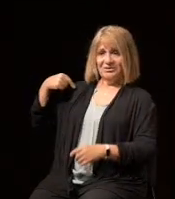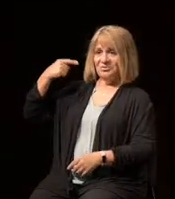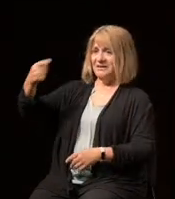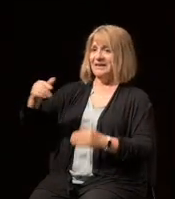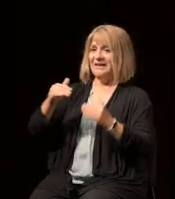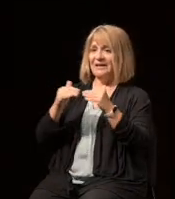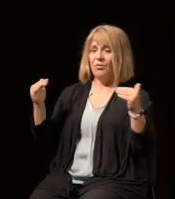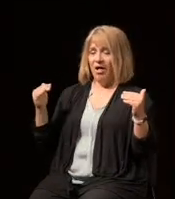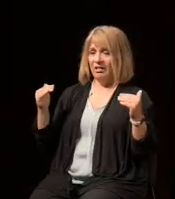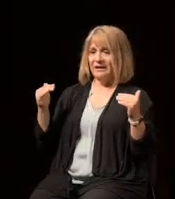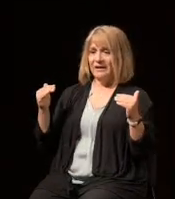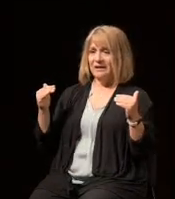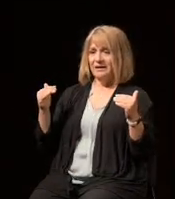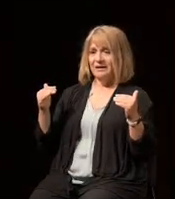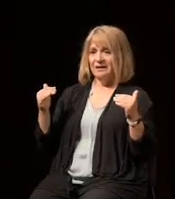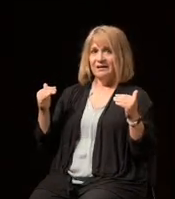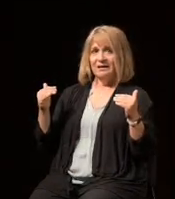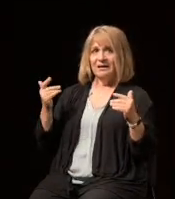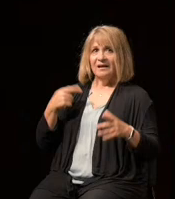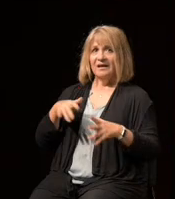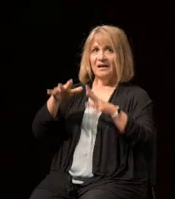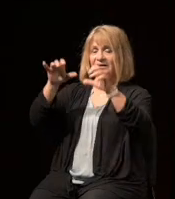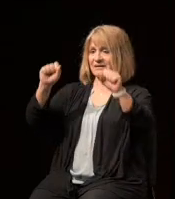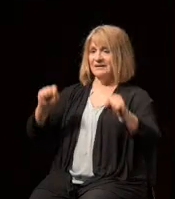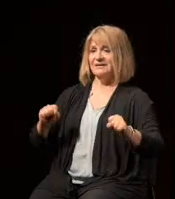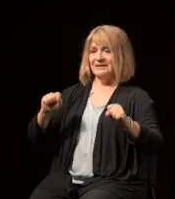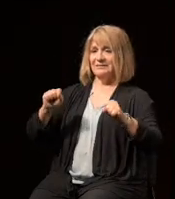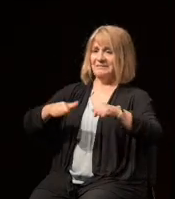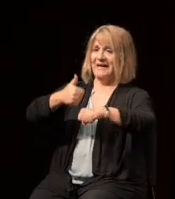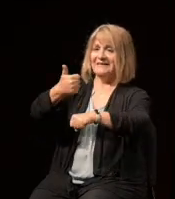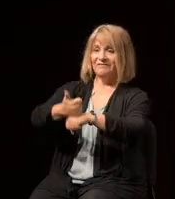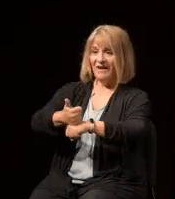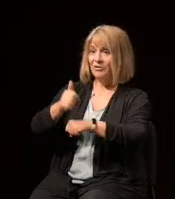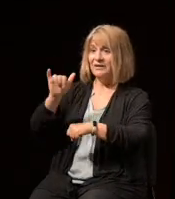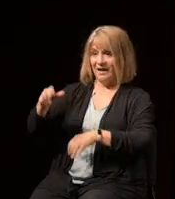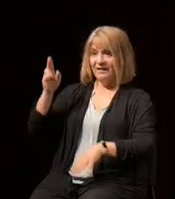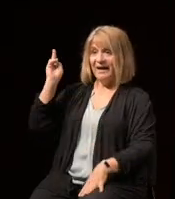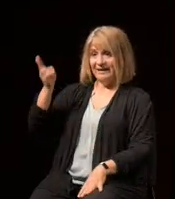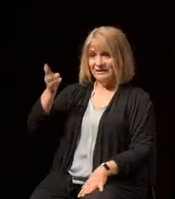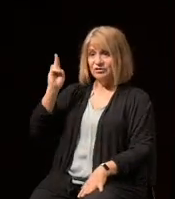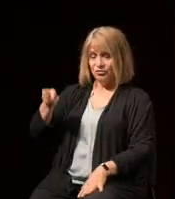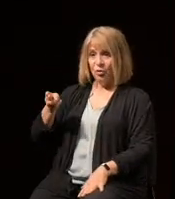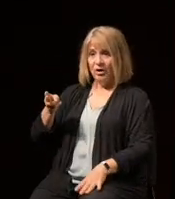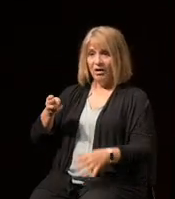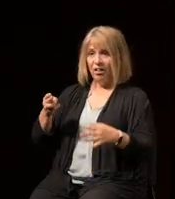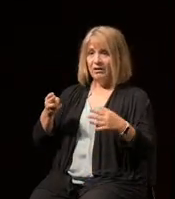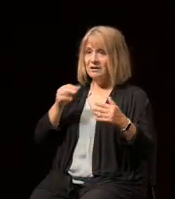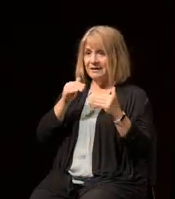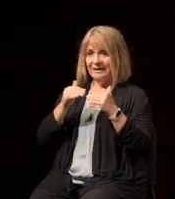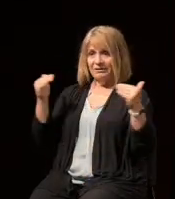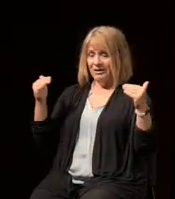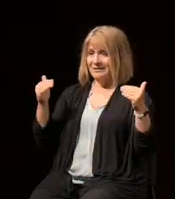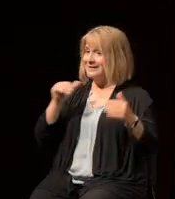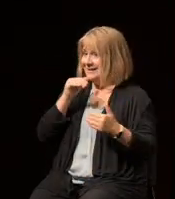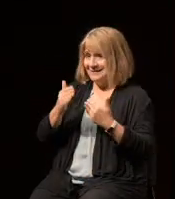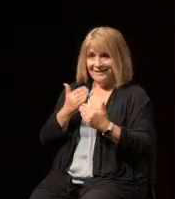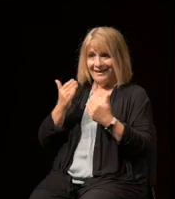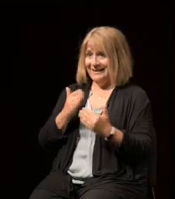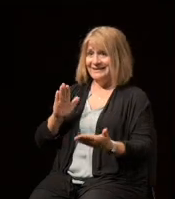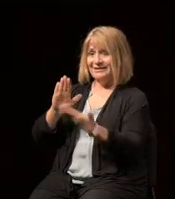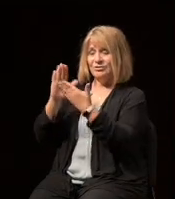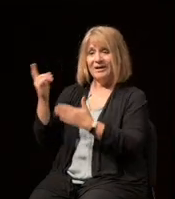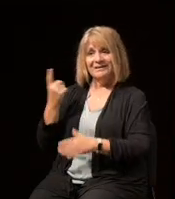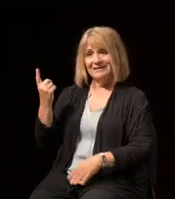there, and our system is built and founded on that historical education, and it's not easy to address something that's